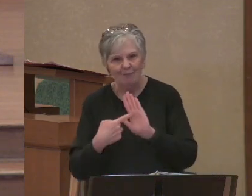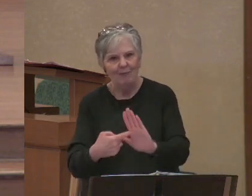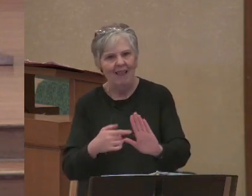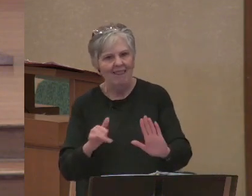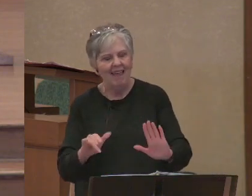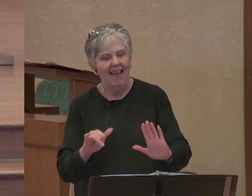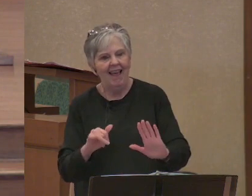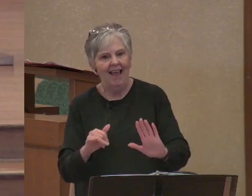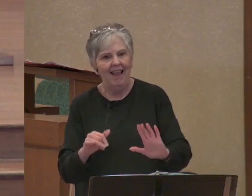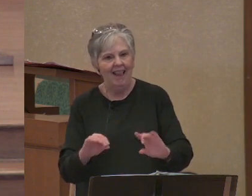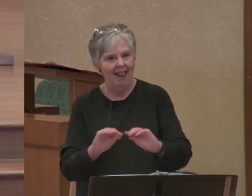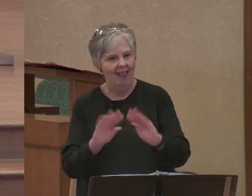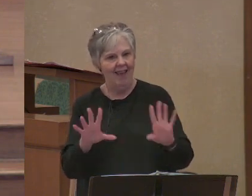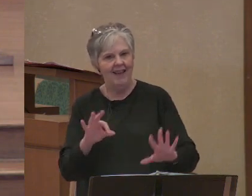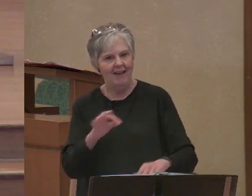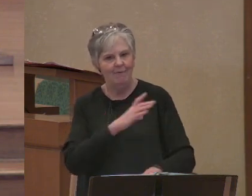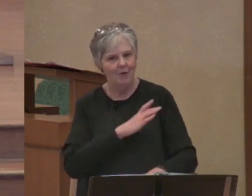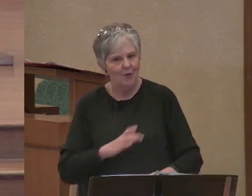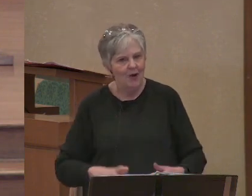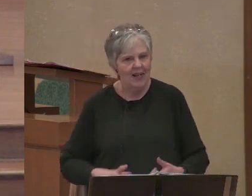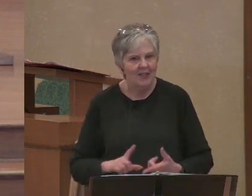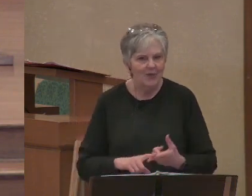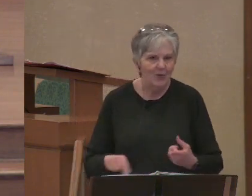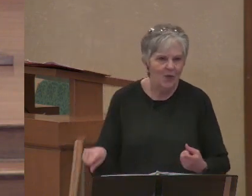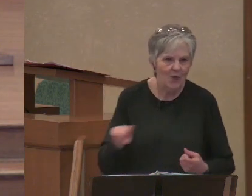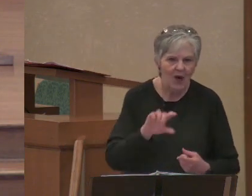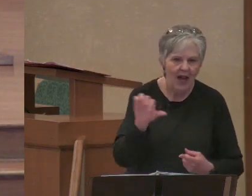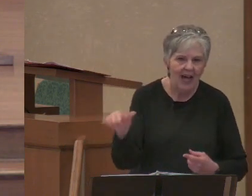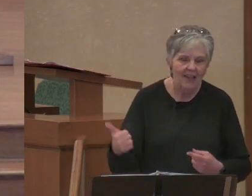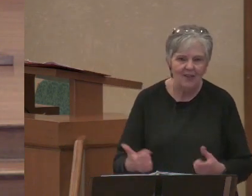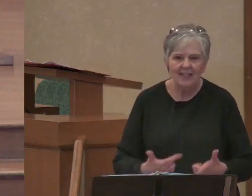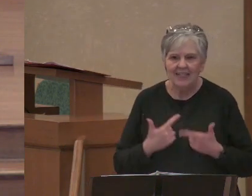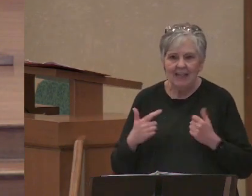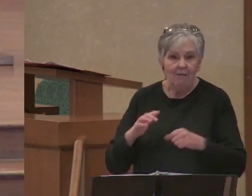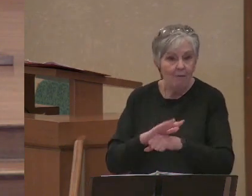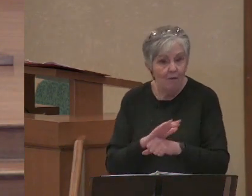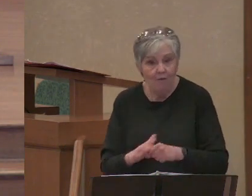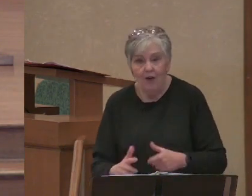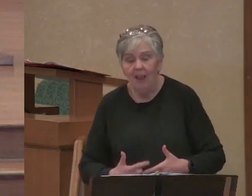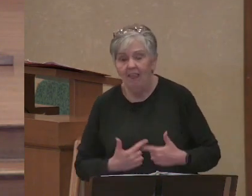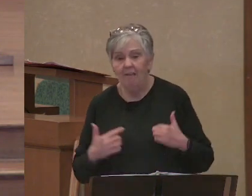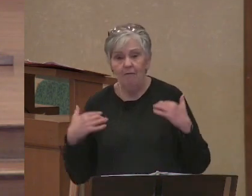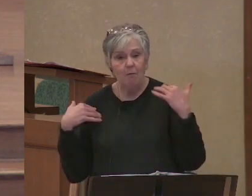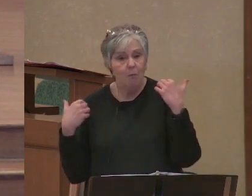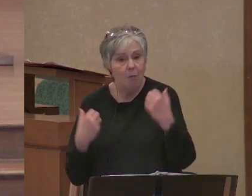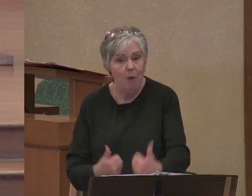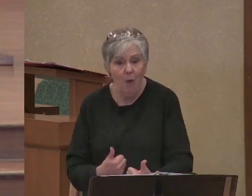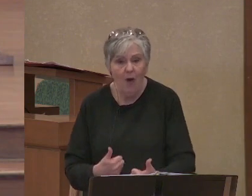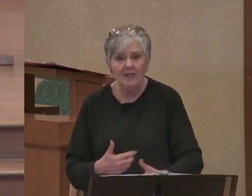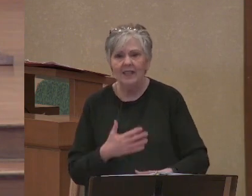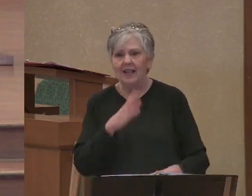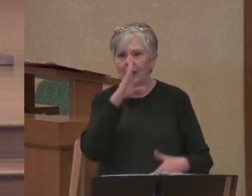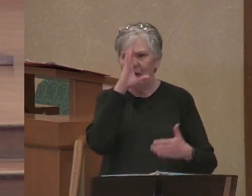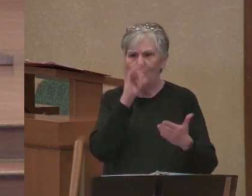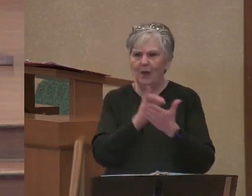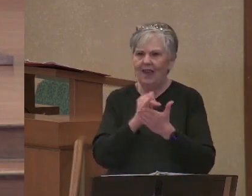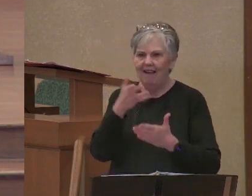of Christ to others. Shine brightly, live fully, live boldly, and know that God's